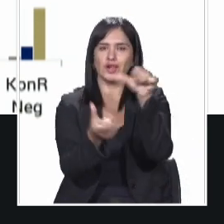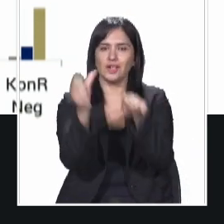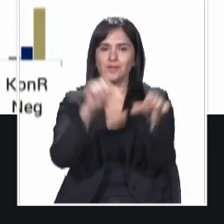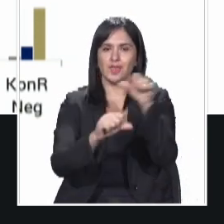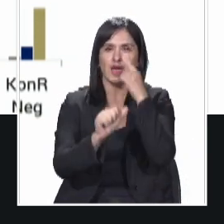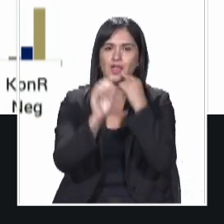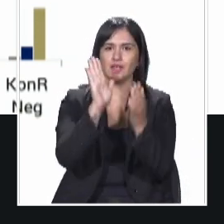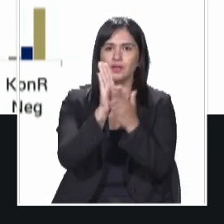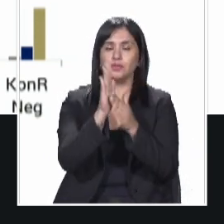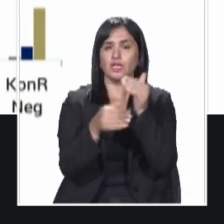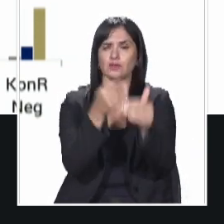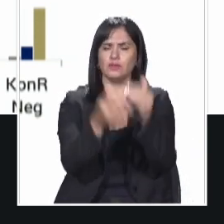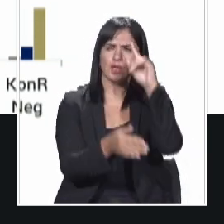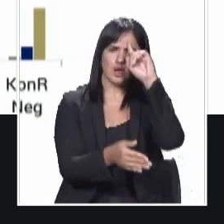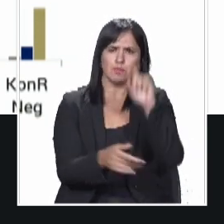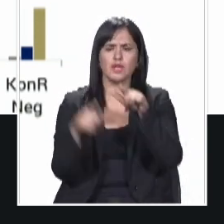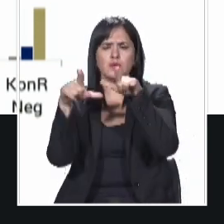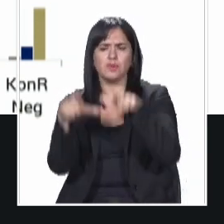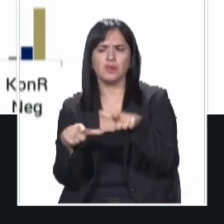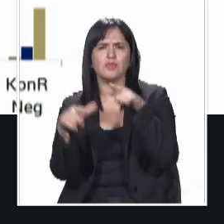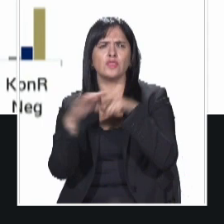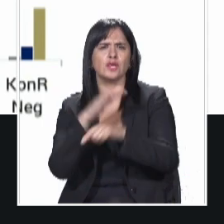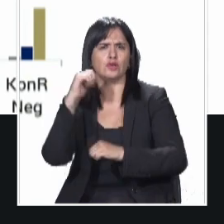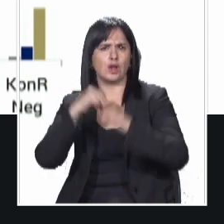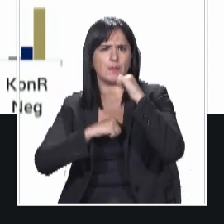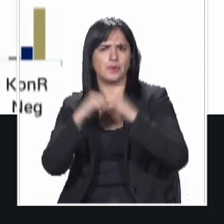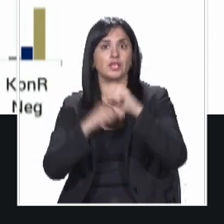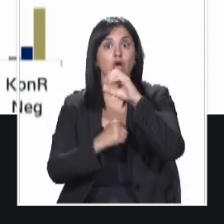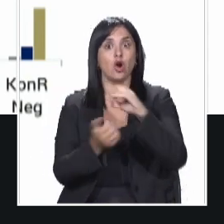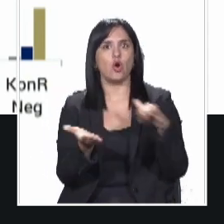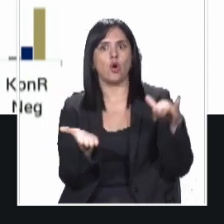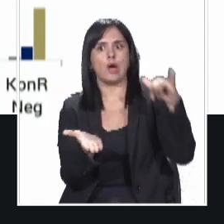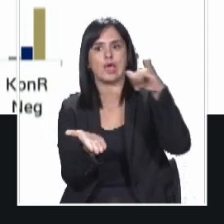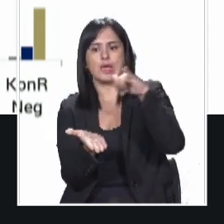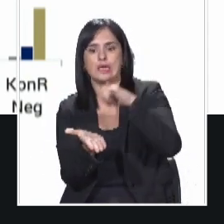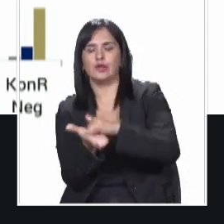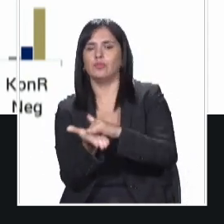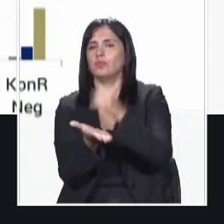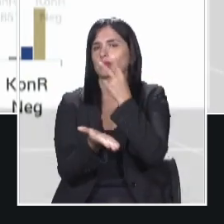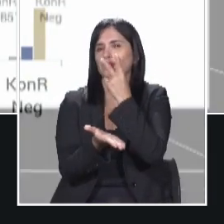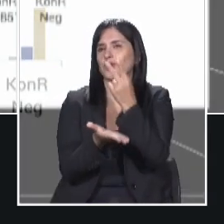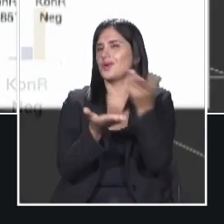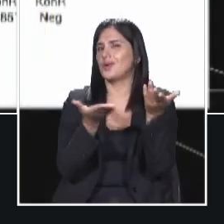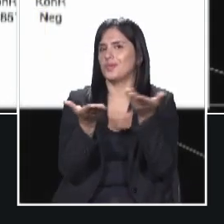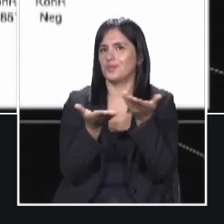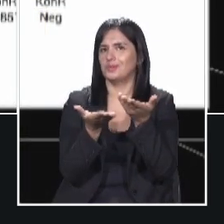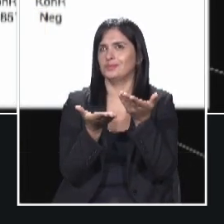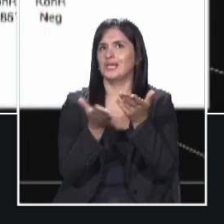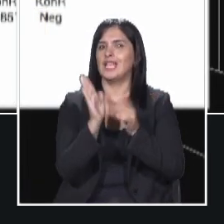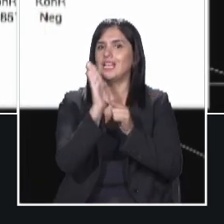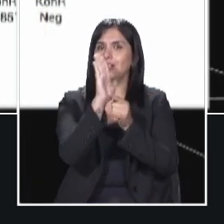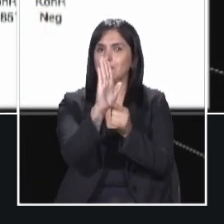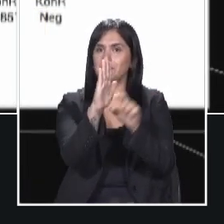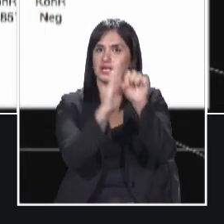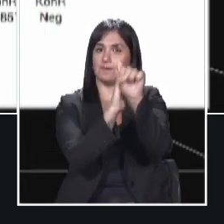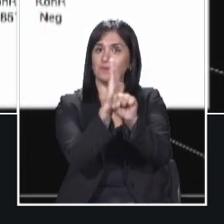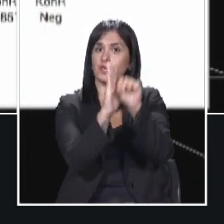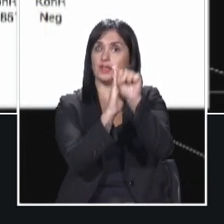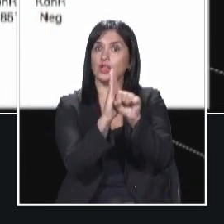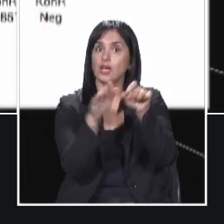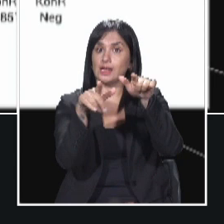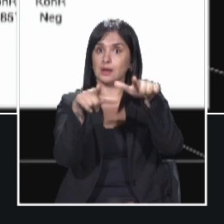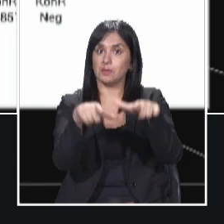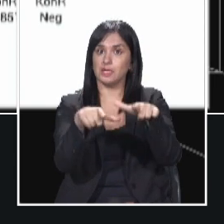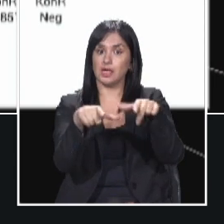real airport and see what that looks like. So I'm going to play this video. This is a deployment of our technology at a